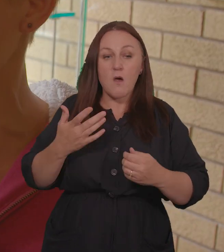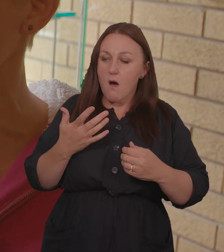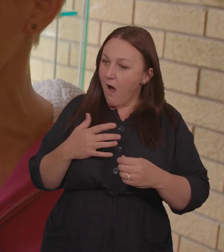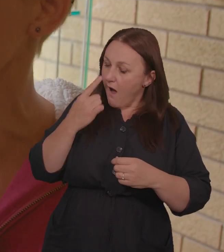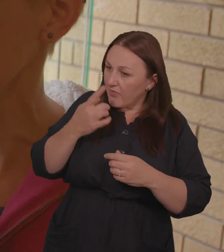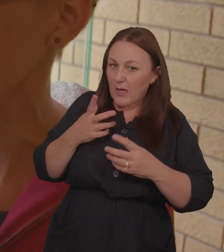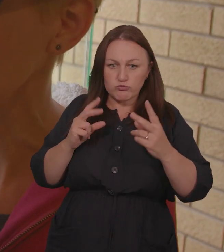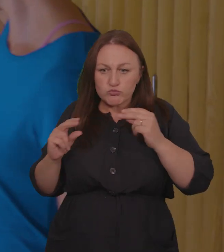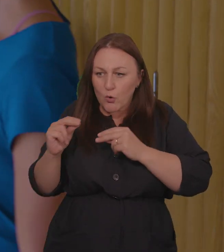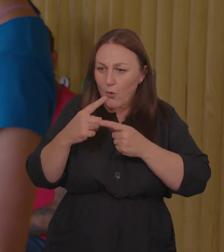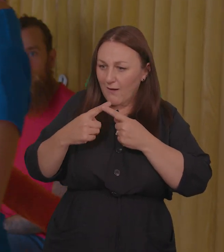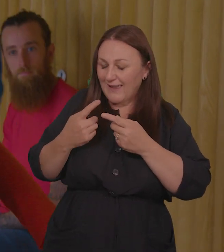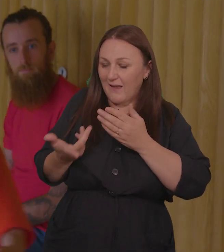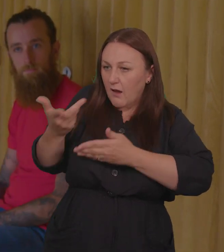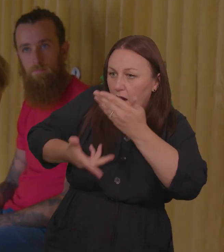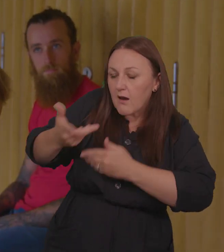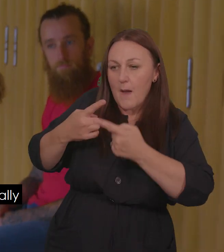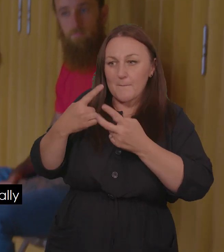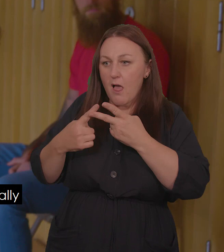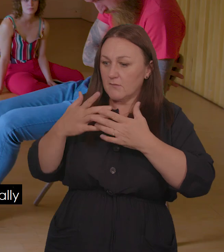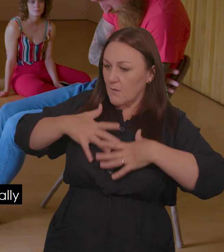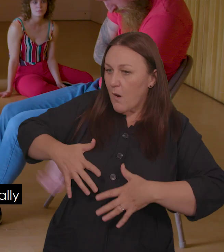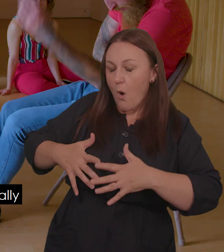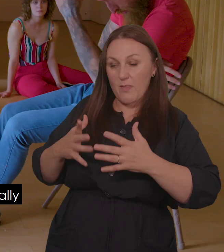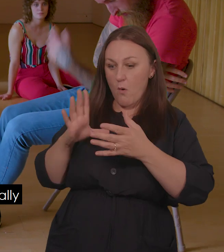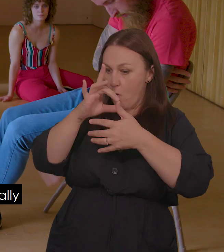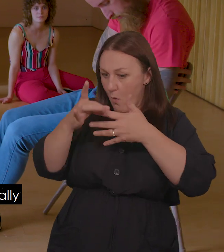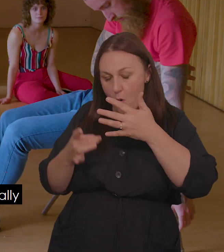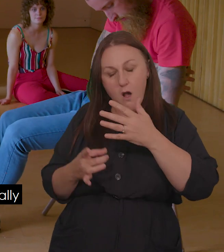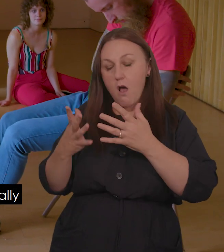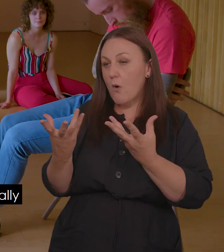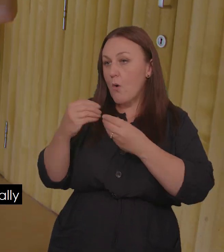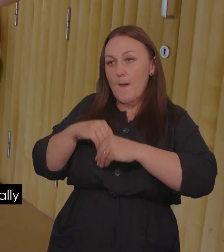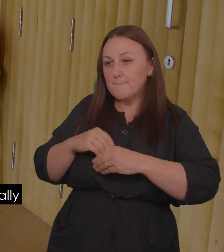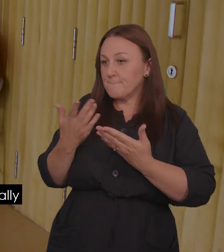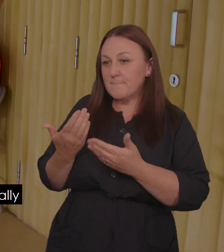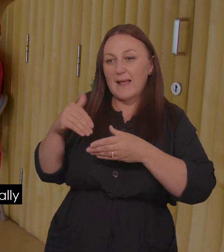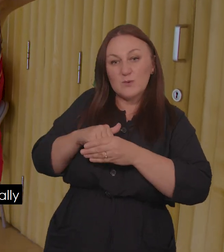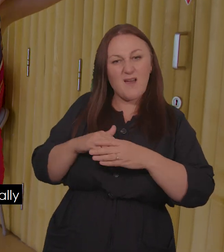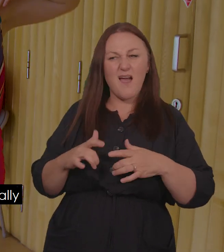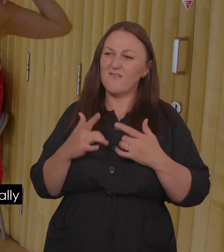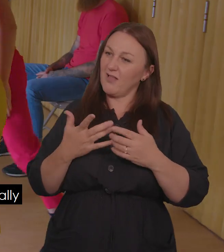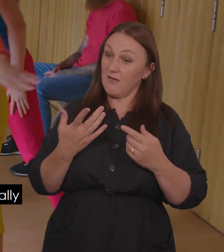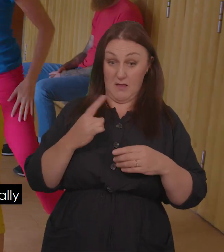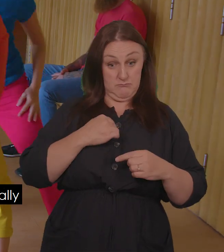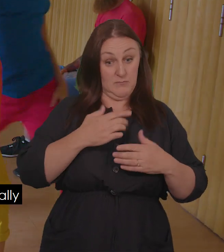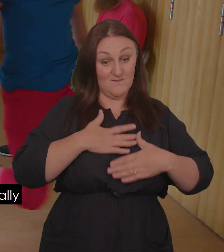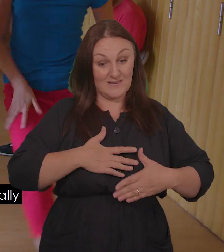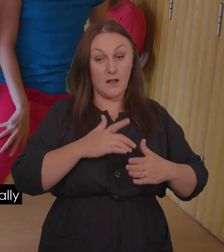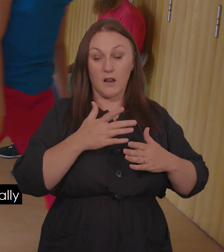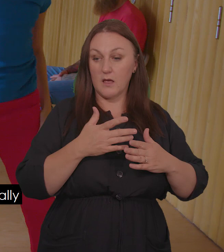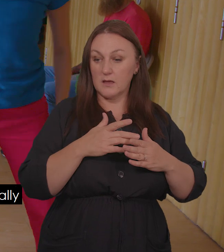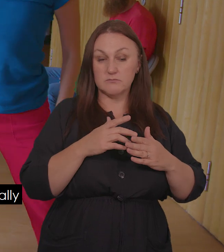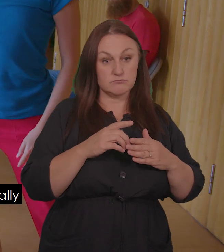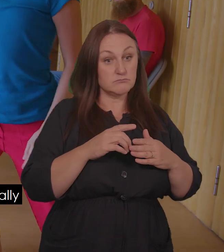the combination was really good. It made it easier for me to follow. It's nice that it's inclusive. I don't feel as though, because I'm visually impaired and physically impaired, it's nice